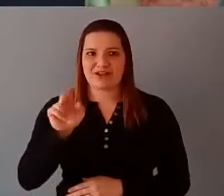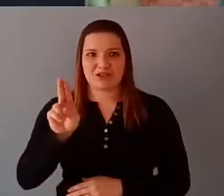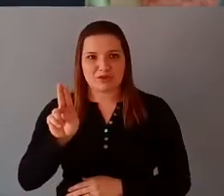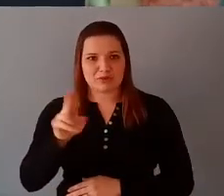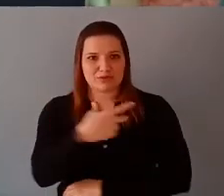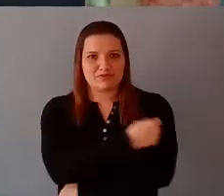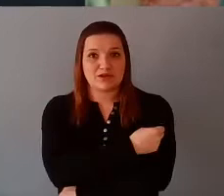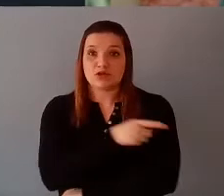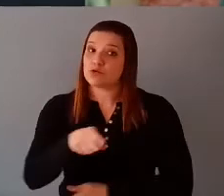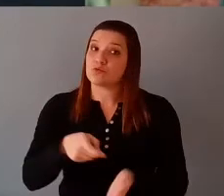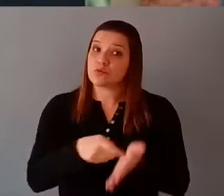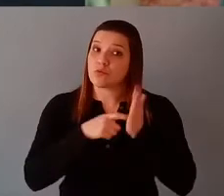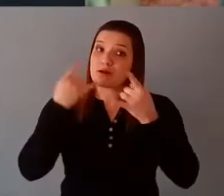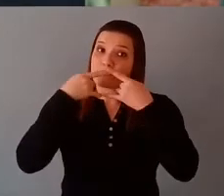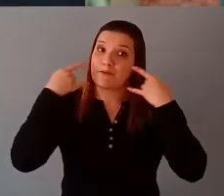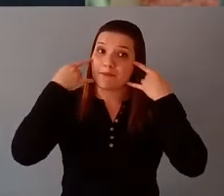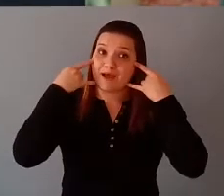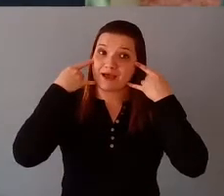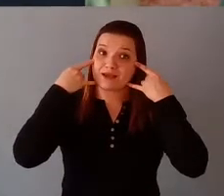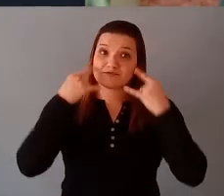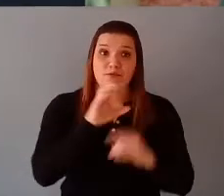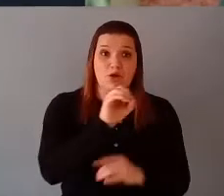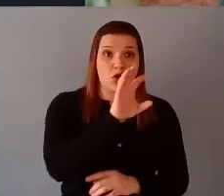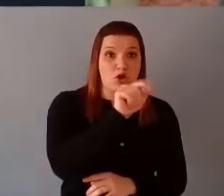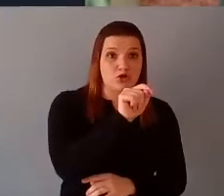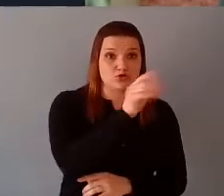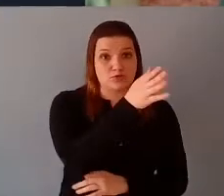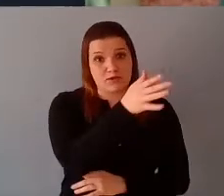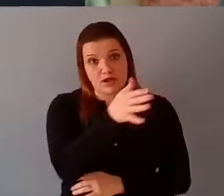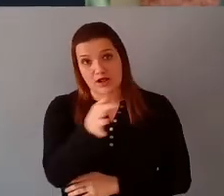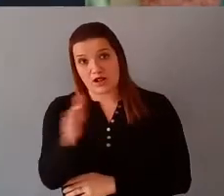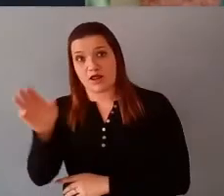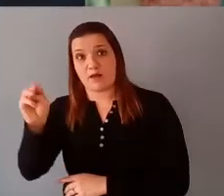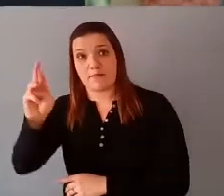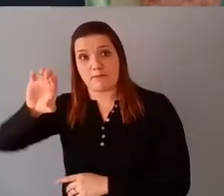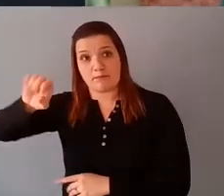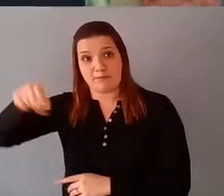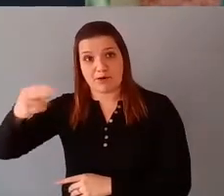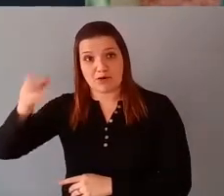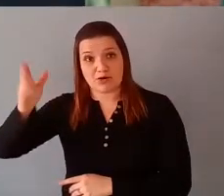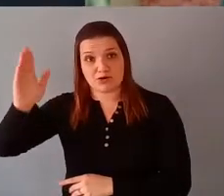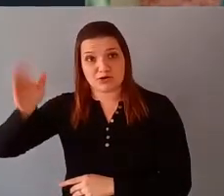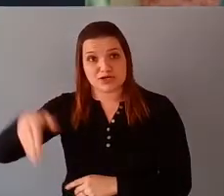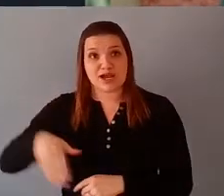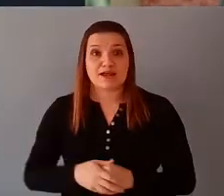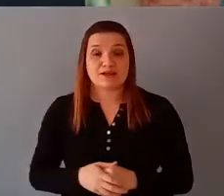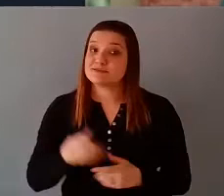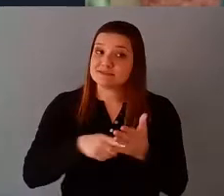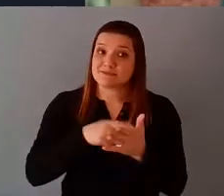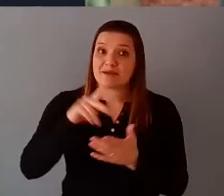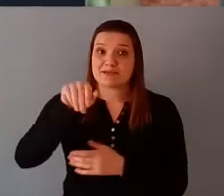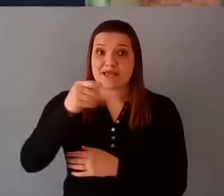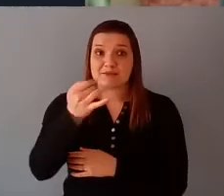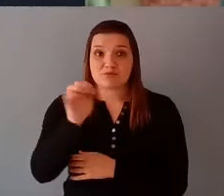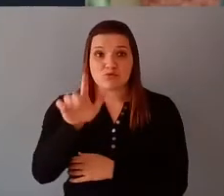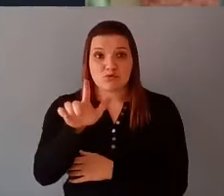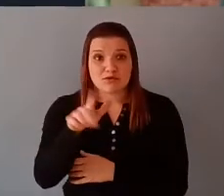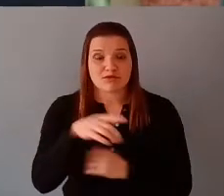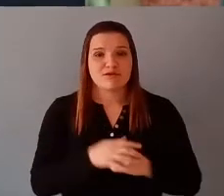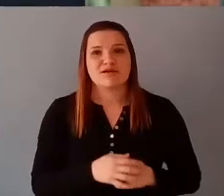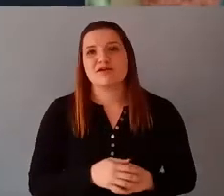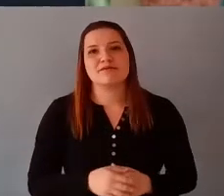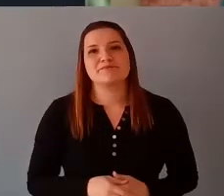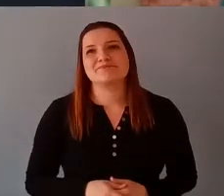mask from the 1st of October to generally the end of March, or even into April. And we don't have it's